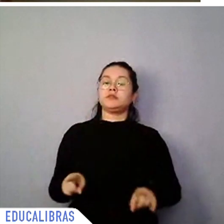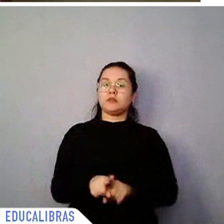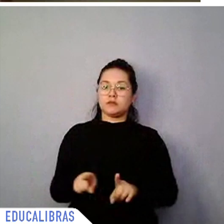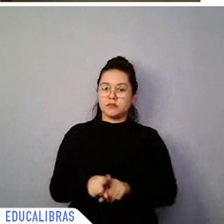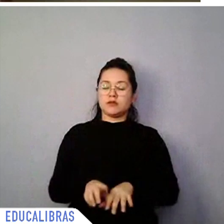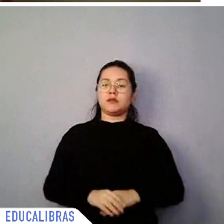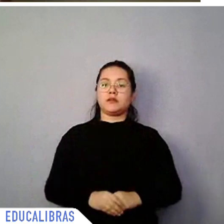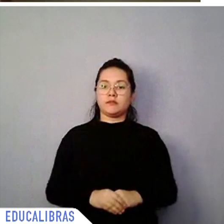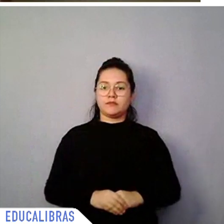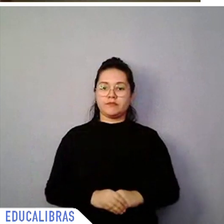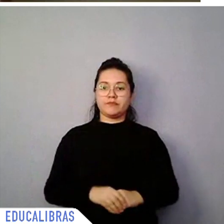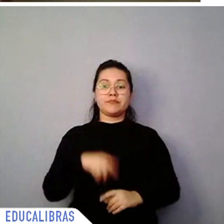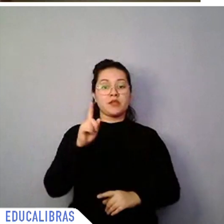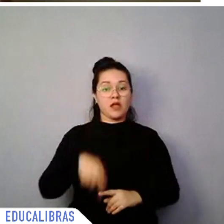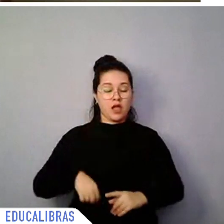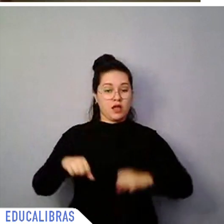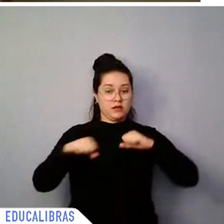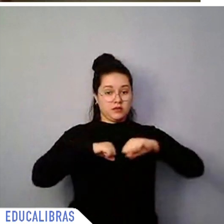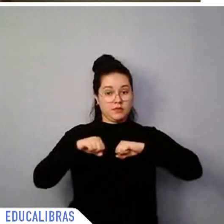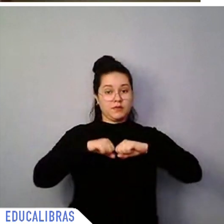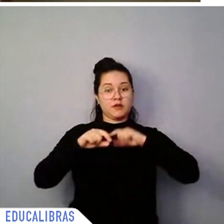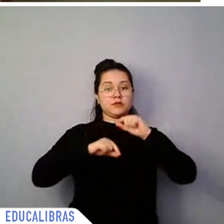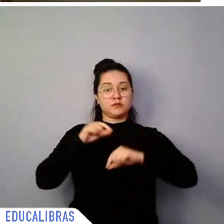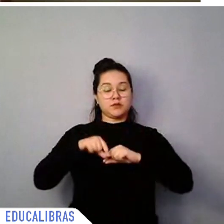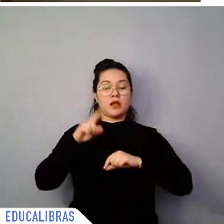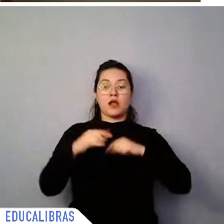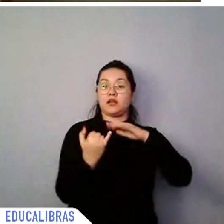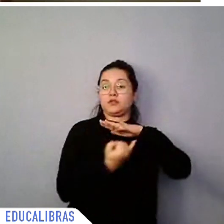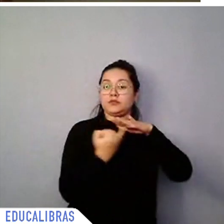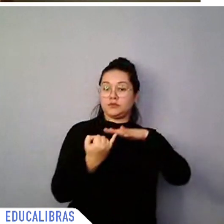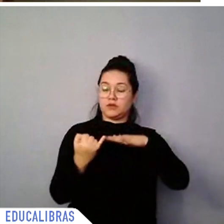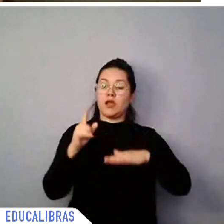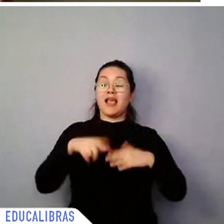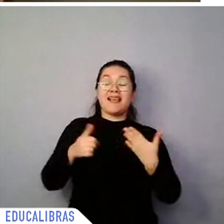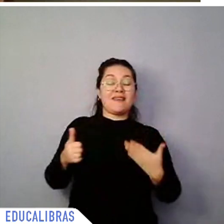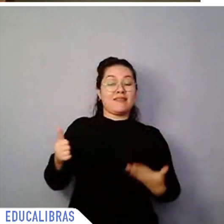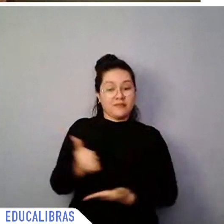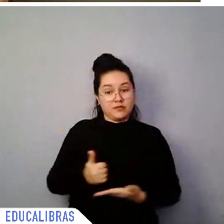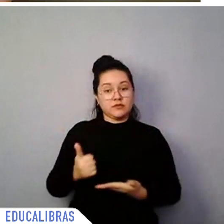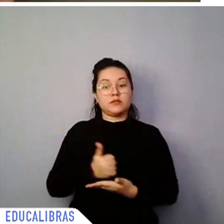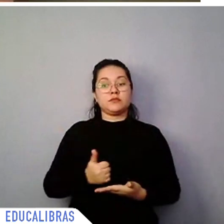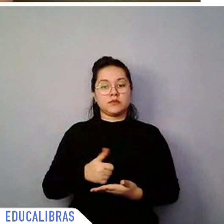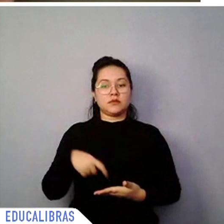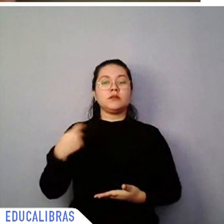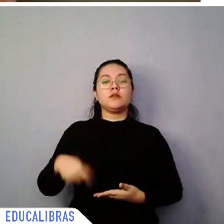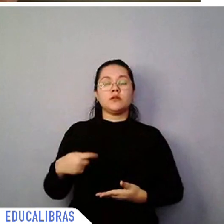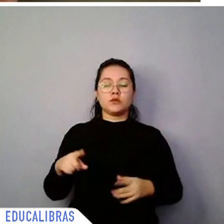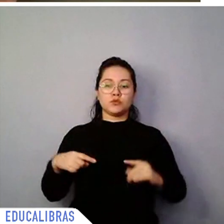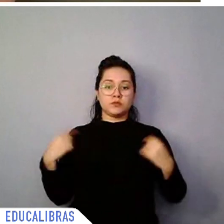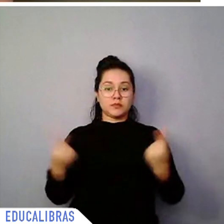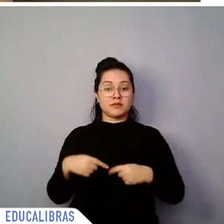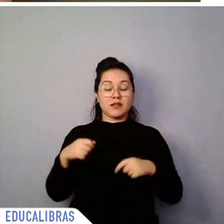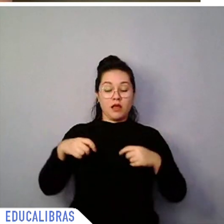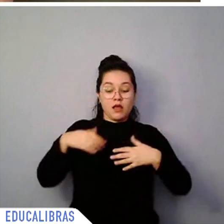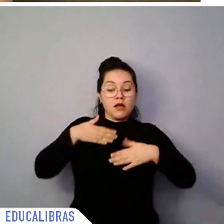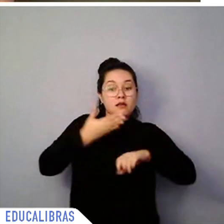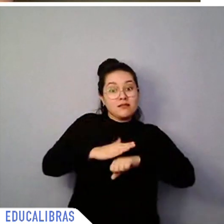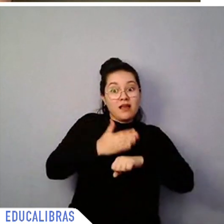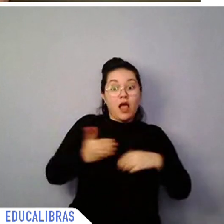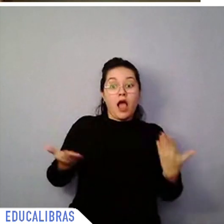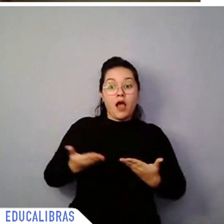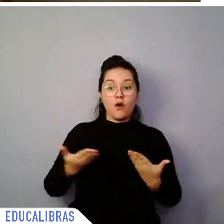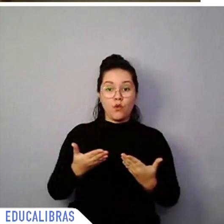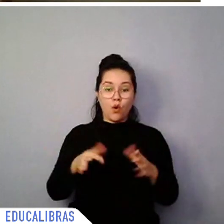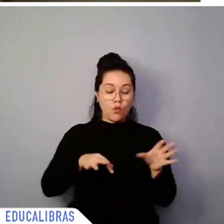and something that is going to be permanent. And this is an institutional debate, and this is of utmost important. We need to get